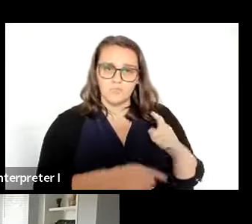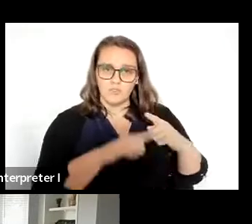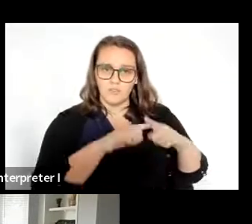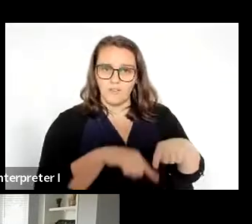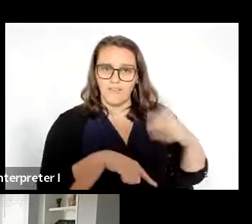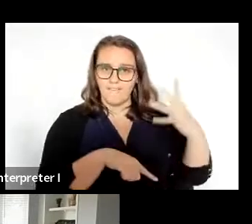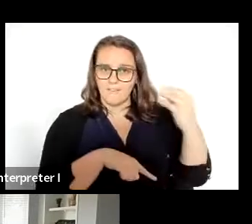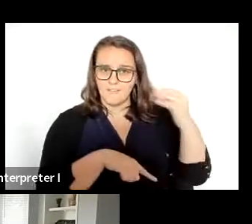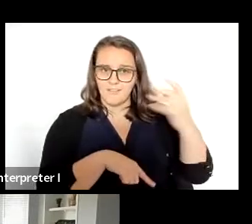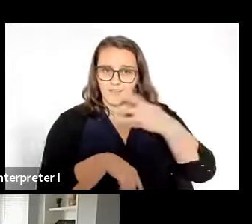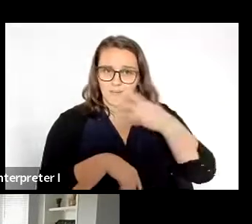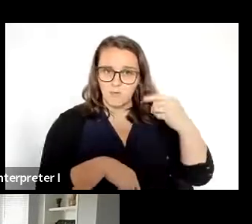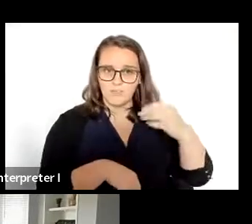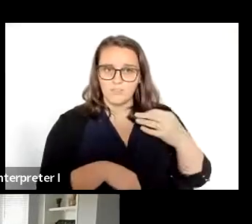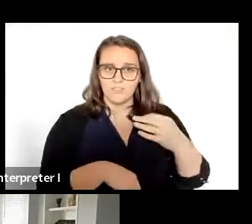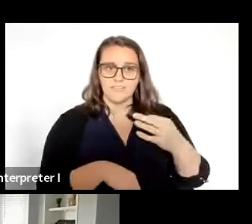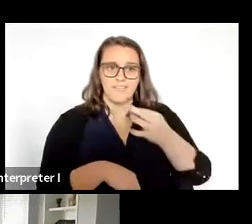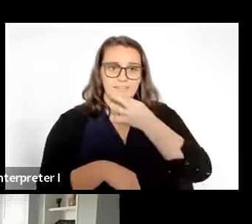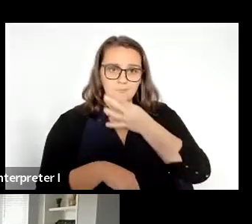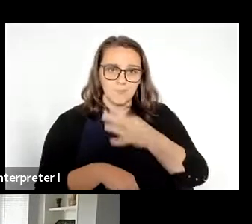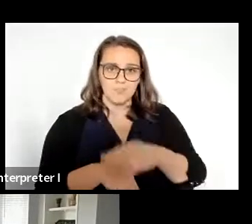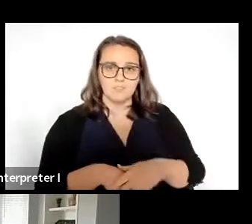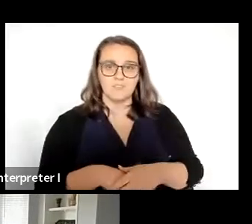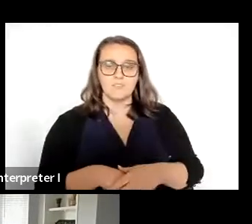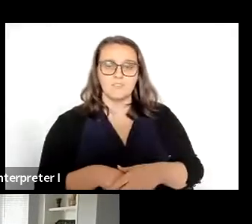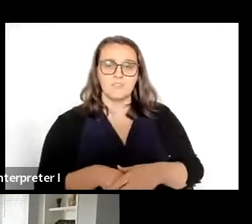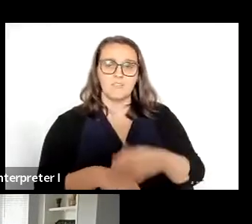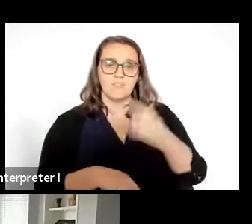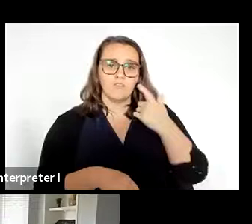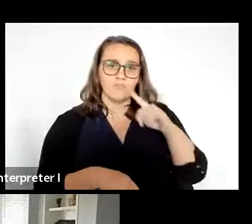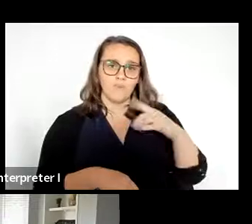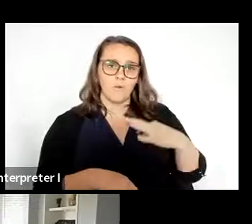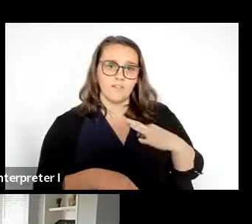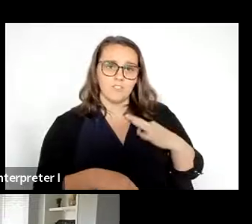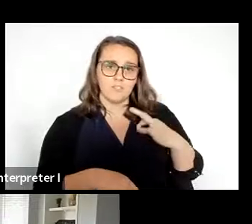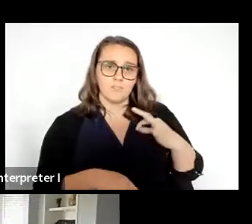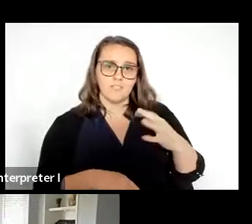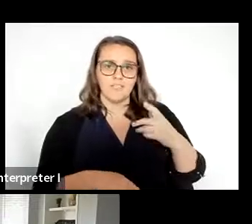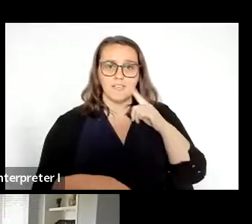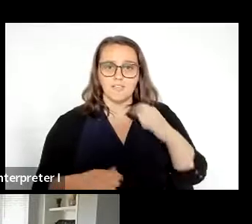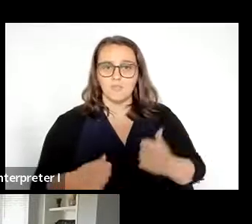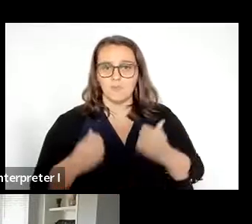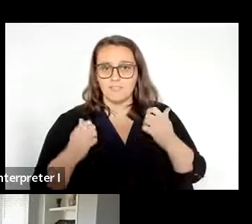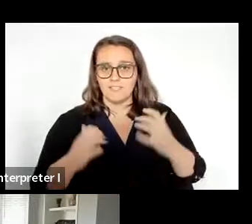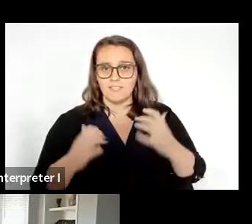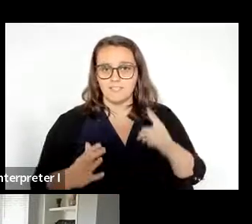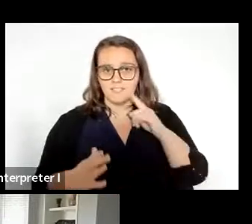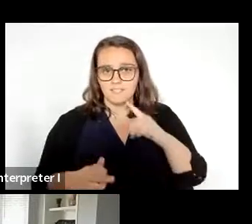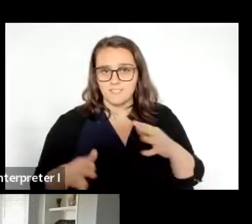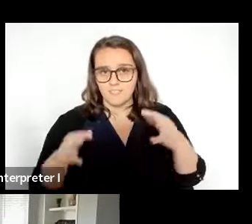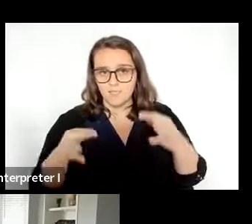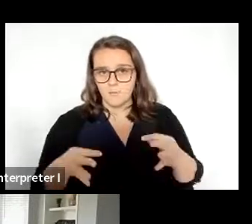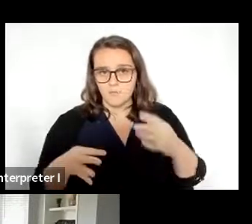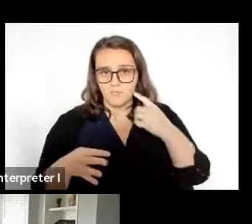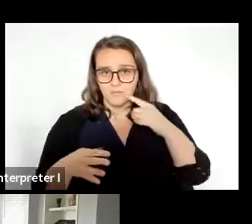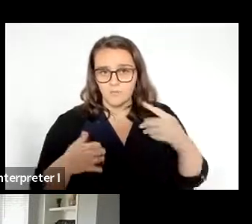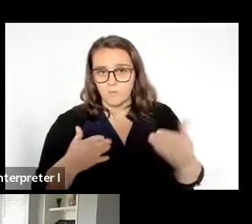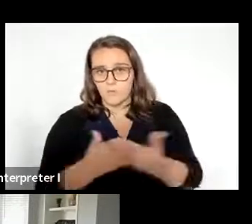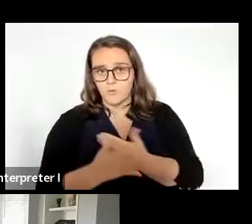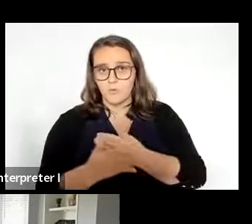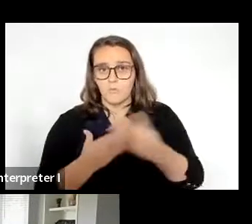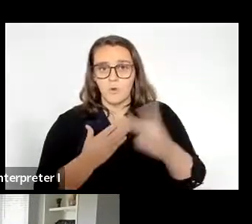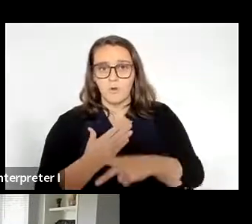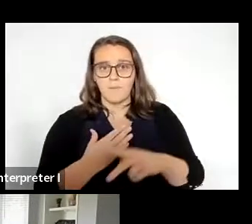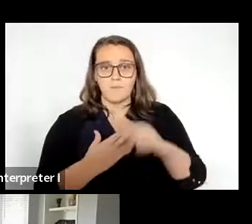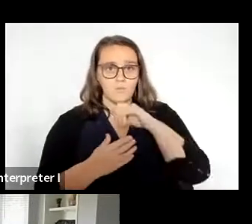make sure that the steps they take in creating eligibility and residency determinations for a new program do not cause